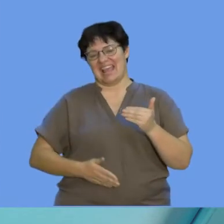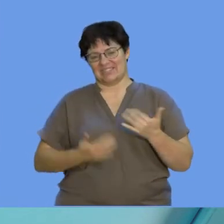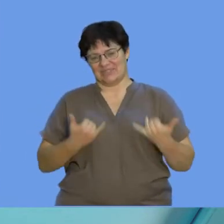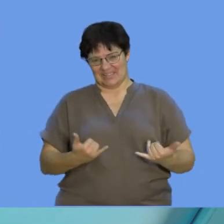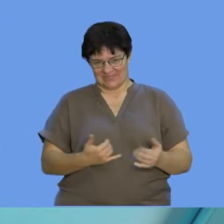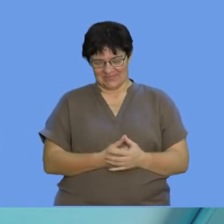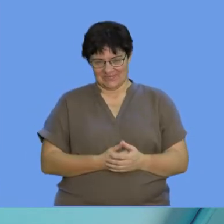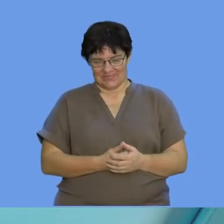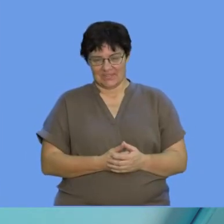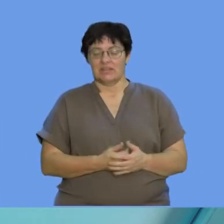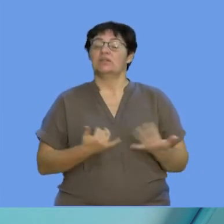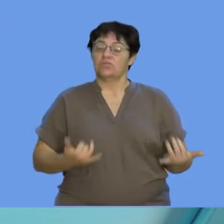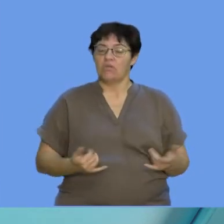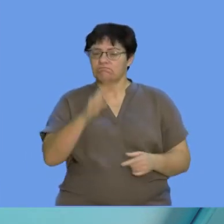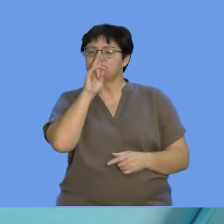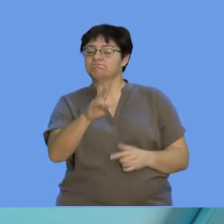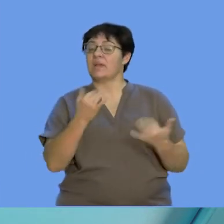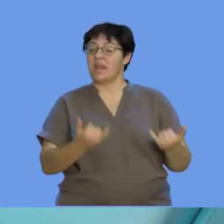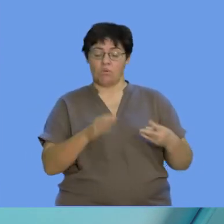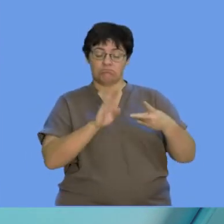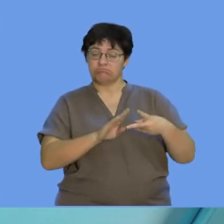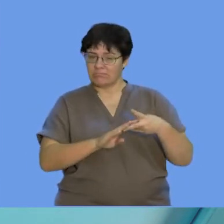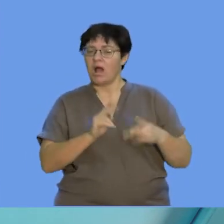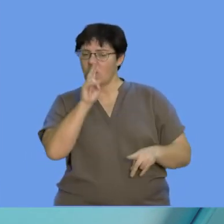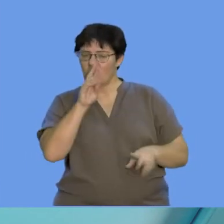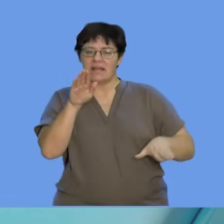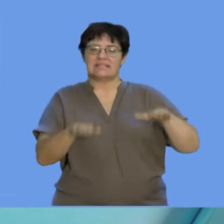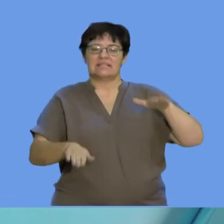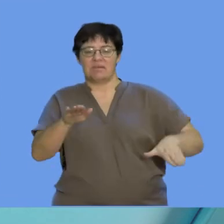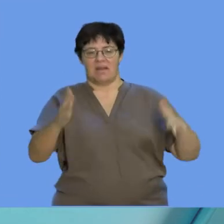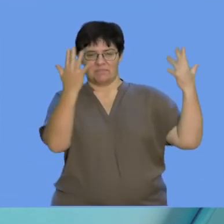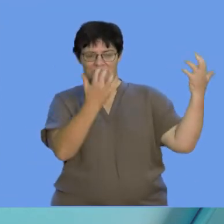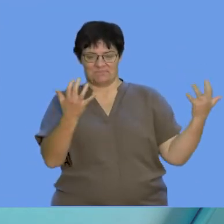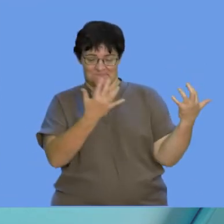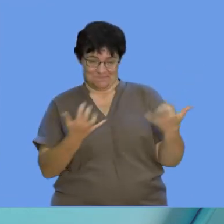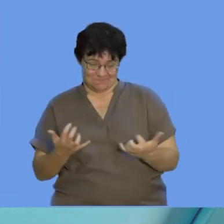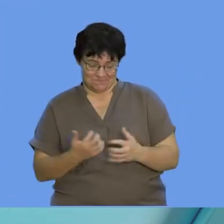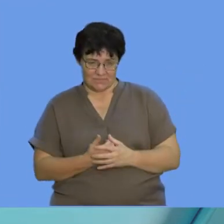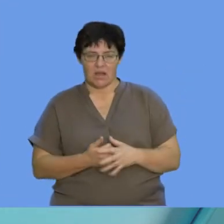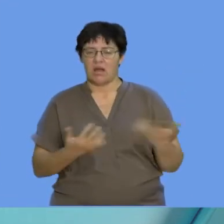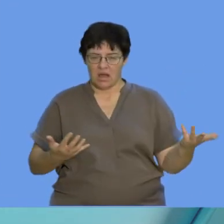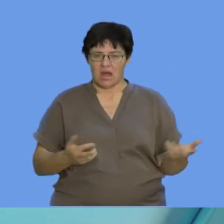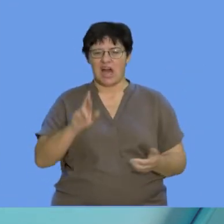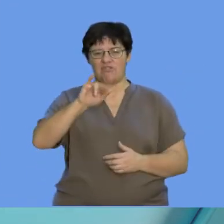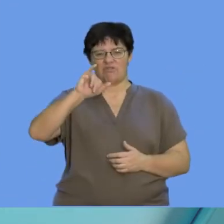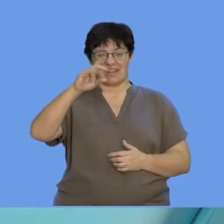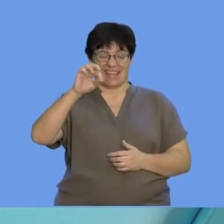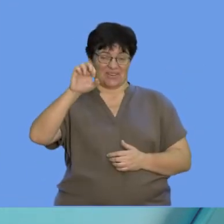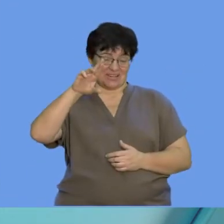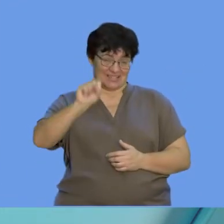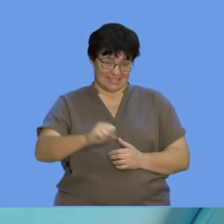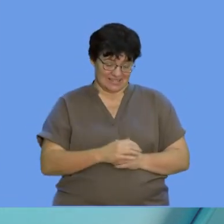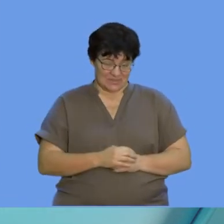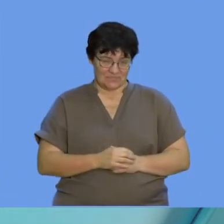session. Right now we are still looking at some similarity calculations, specifically some riders, right? So the